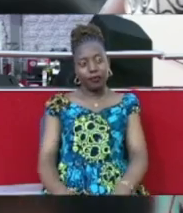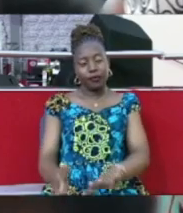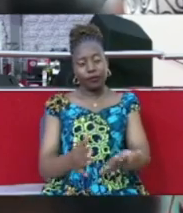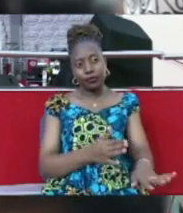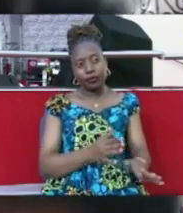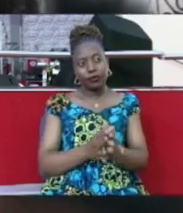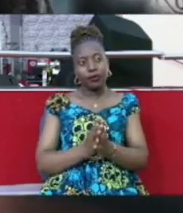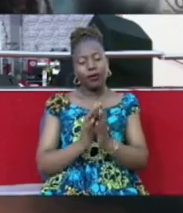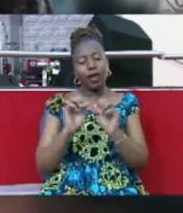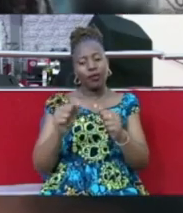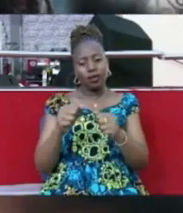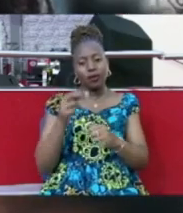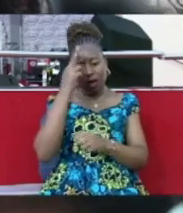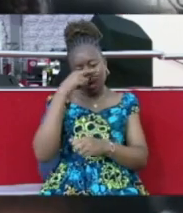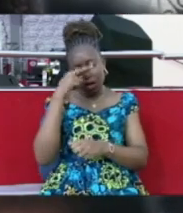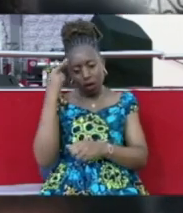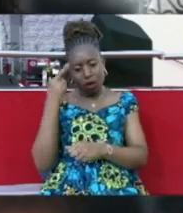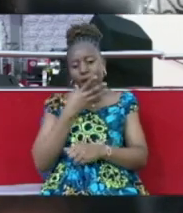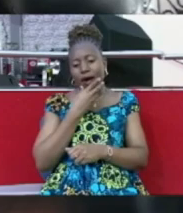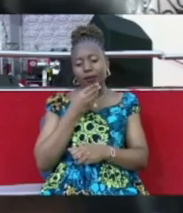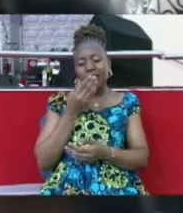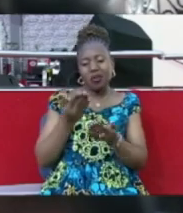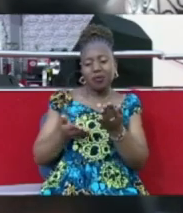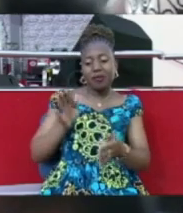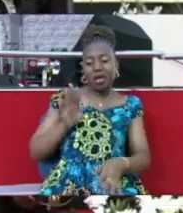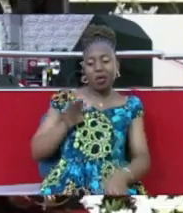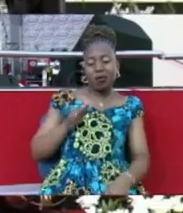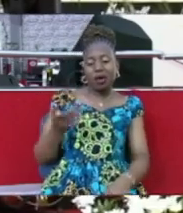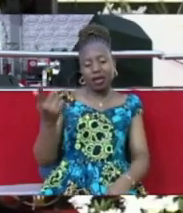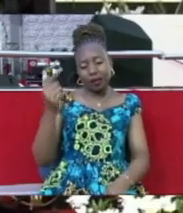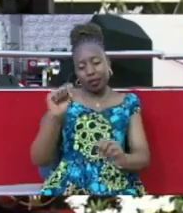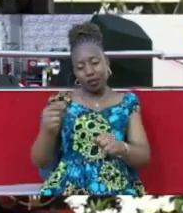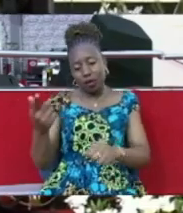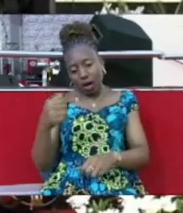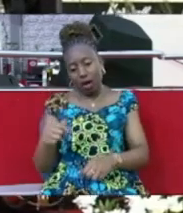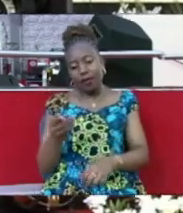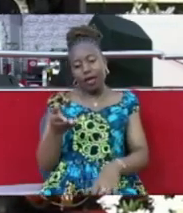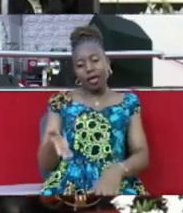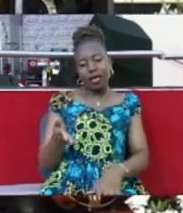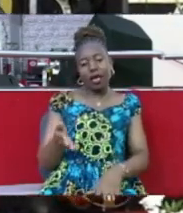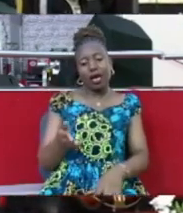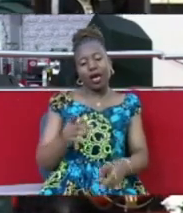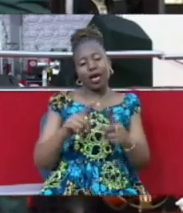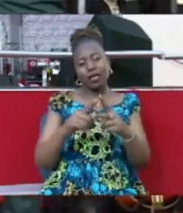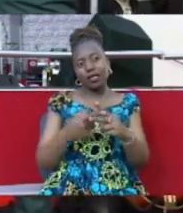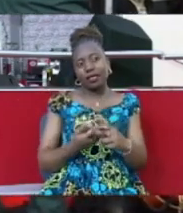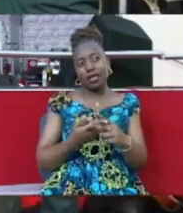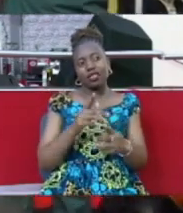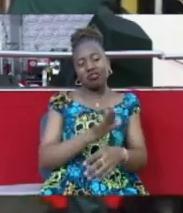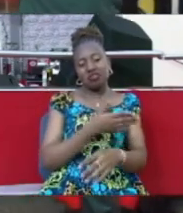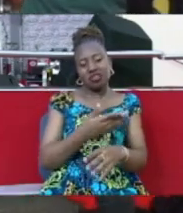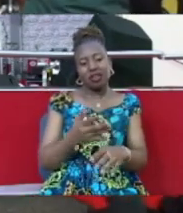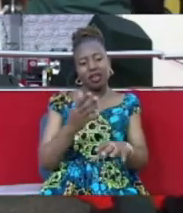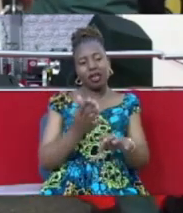an old woman or an old man can enter into this place. And they just begin with a kerosho. You know? Tu kwa